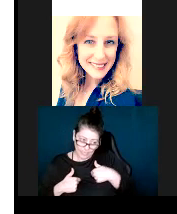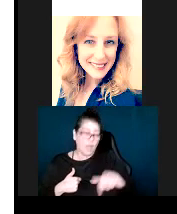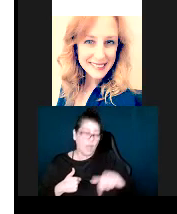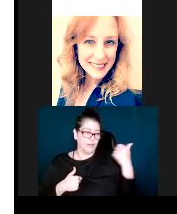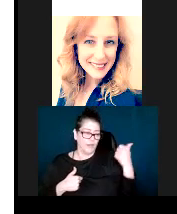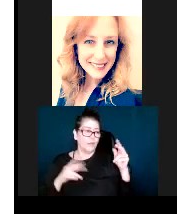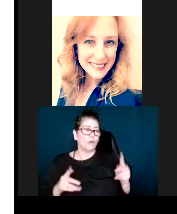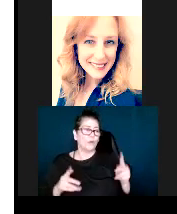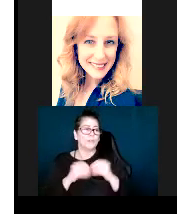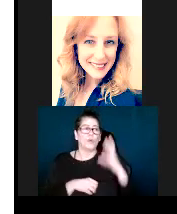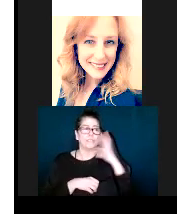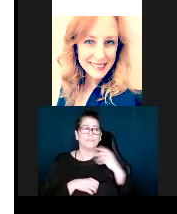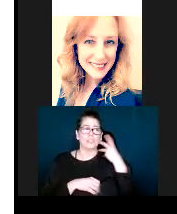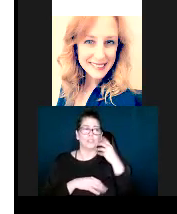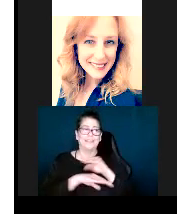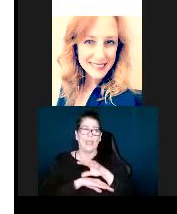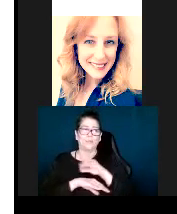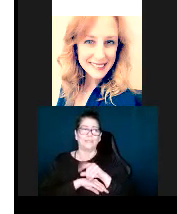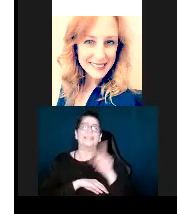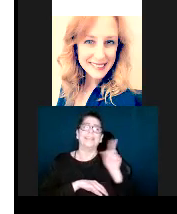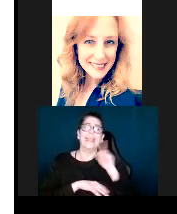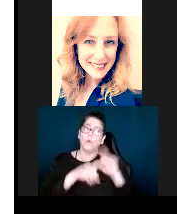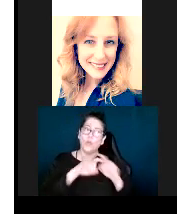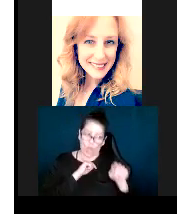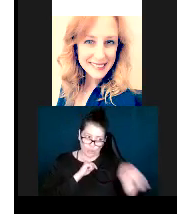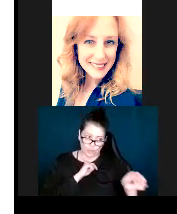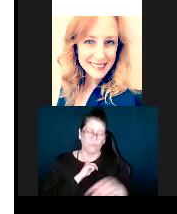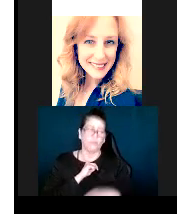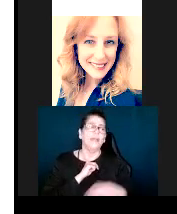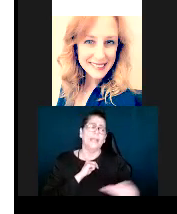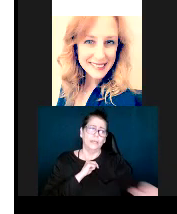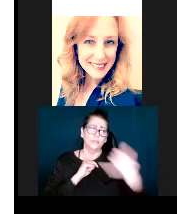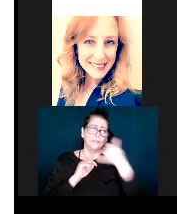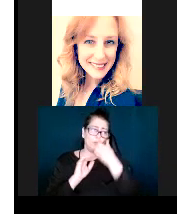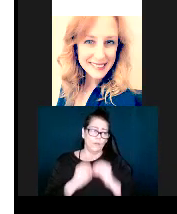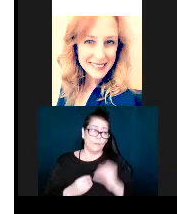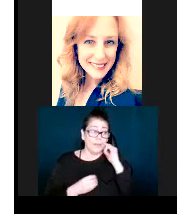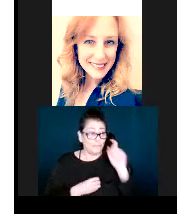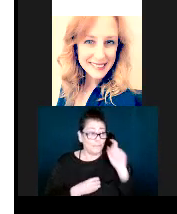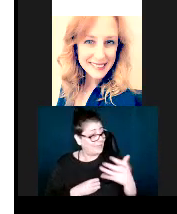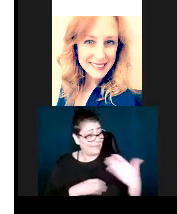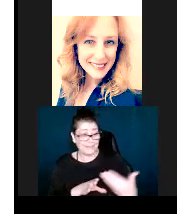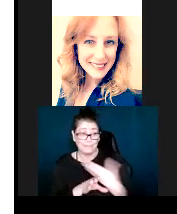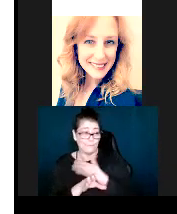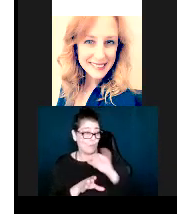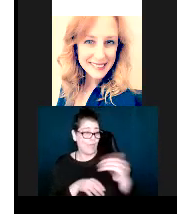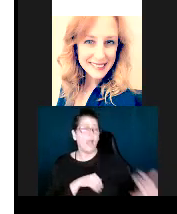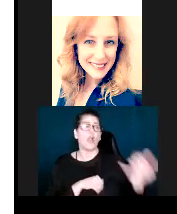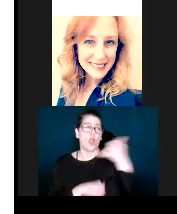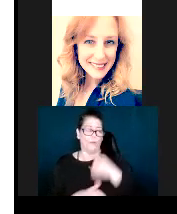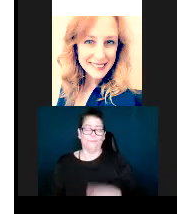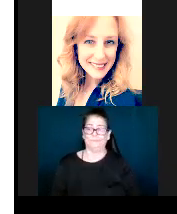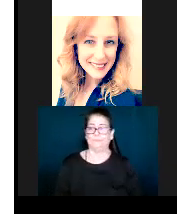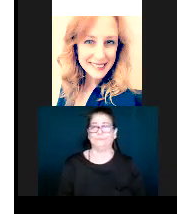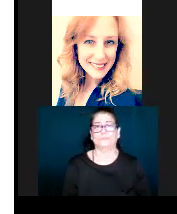counseling. So be expecting a call from them. Here is our number. If you need anything beforehand, give us a call.